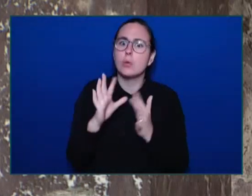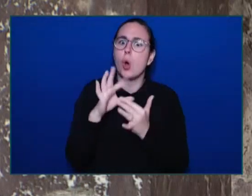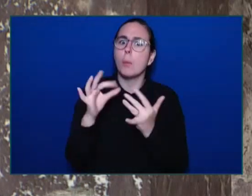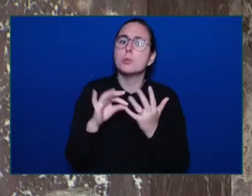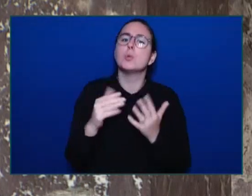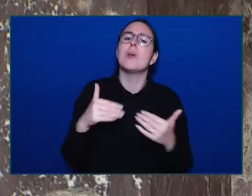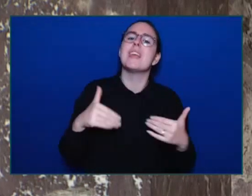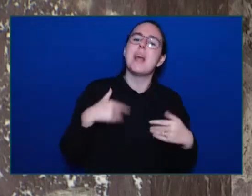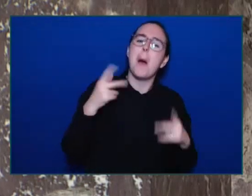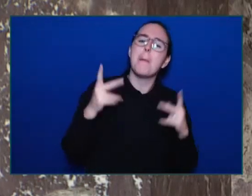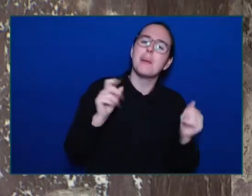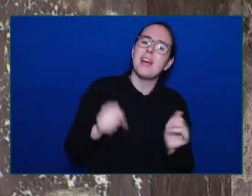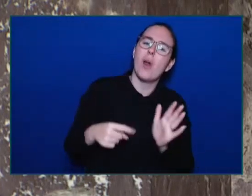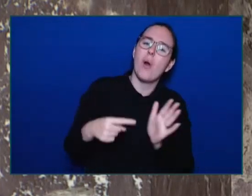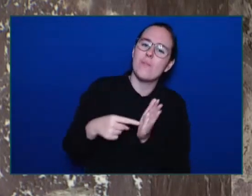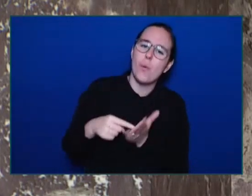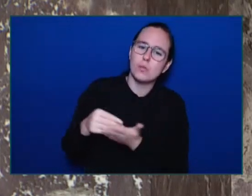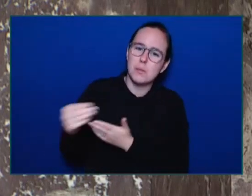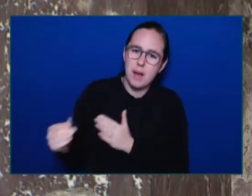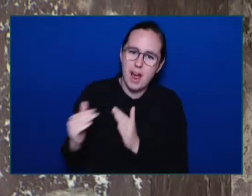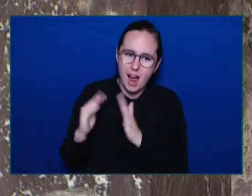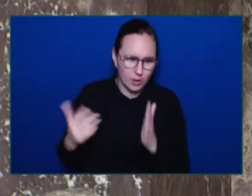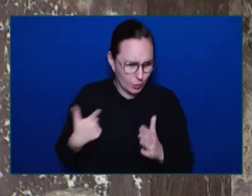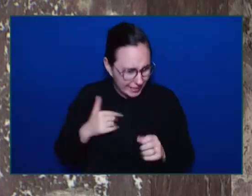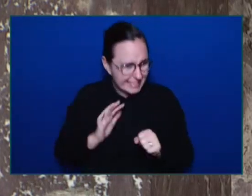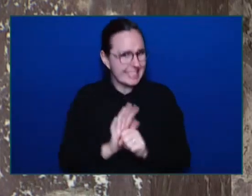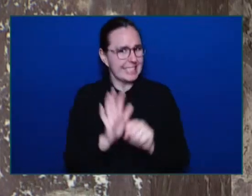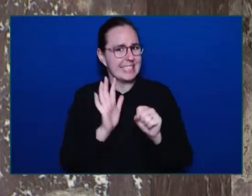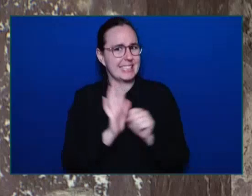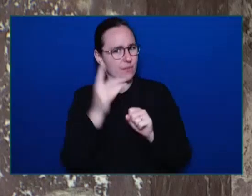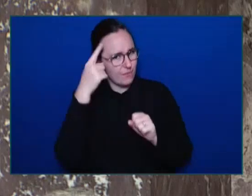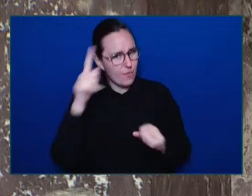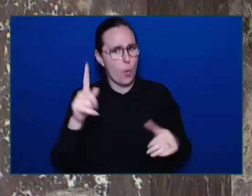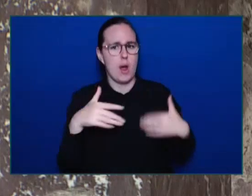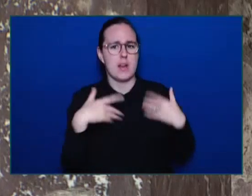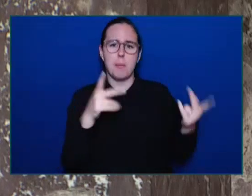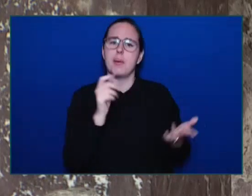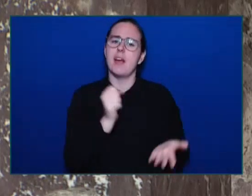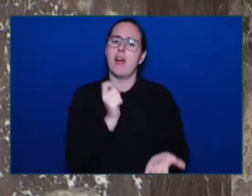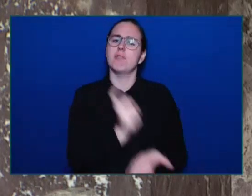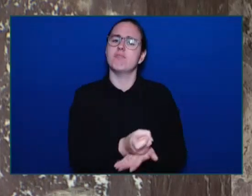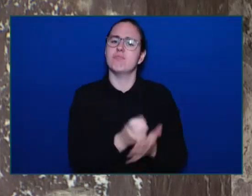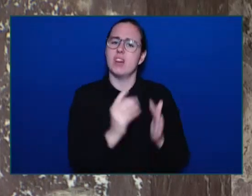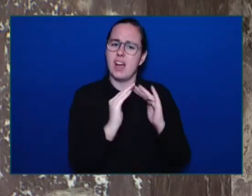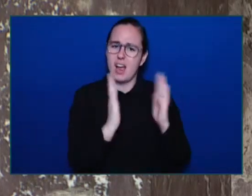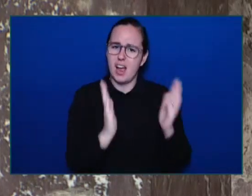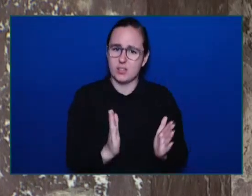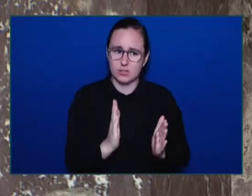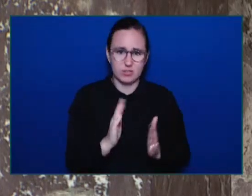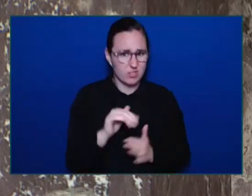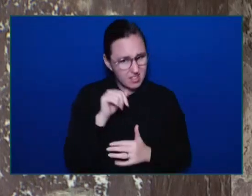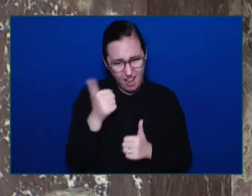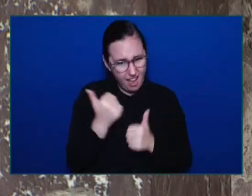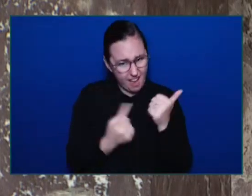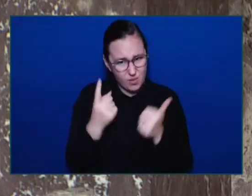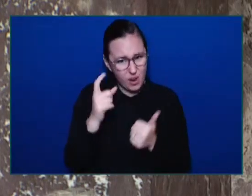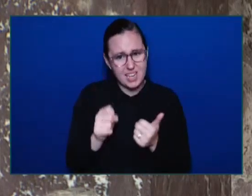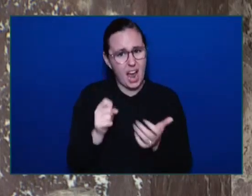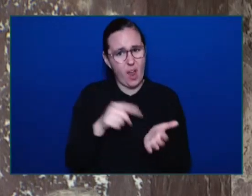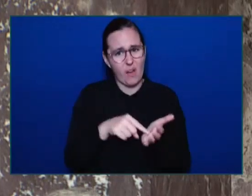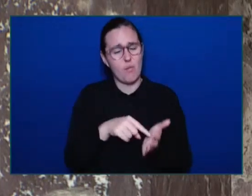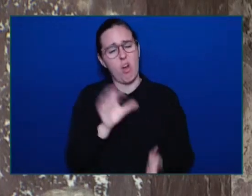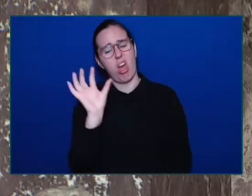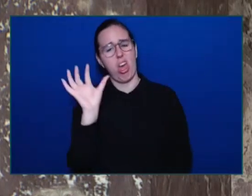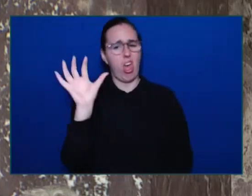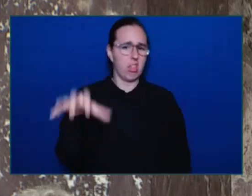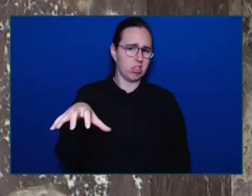in communities. Not all of them can afford a single dwelling home. I appreciate some can, and they will be able to buy them. The housing will exist. But for those